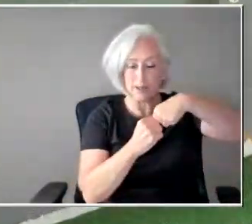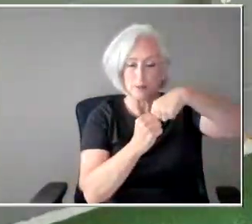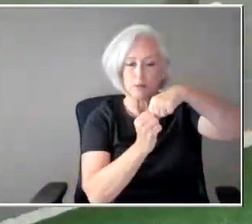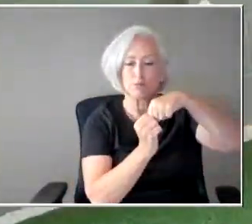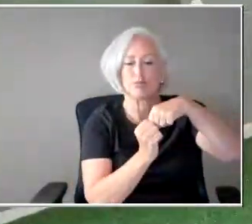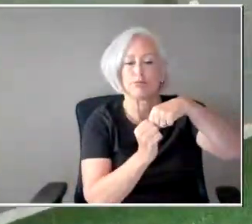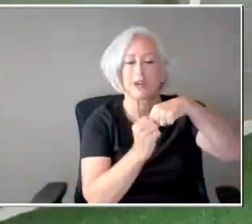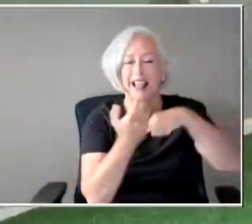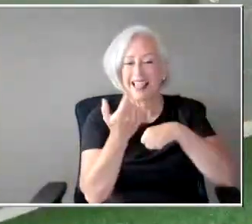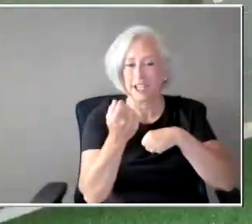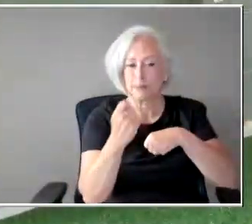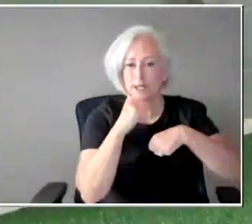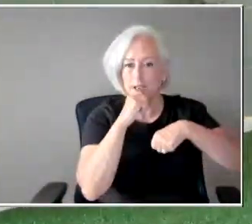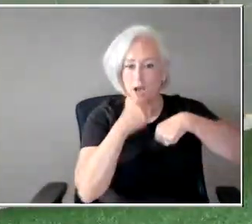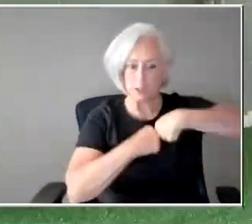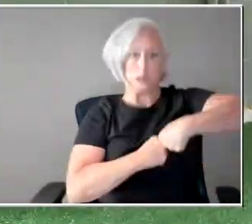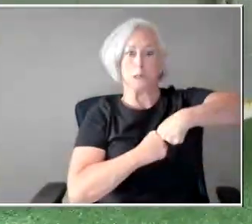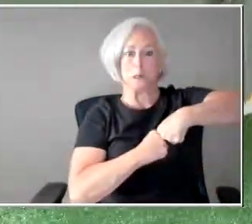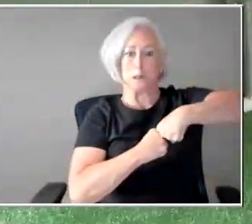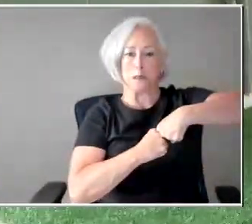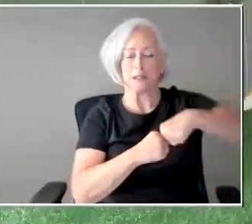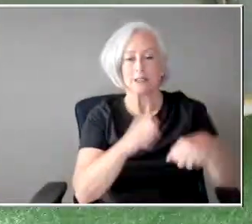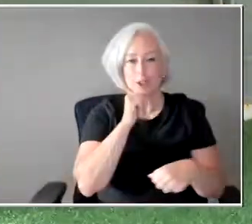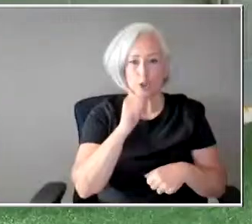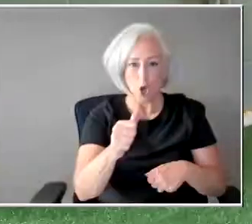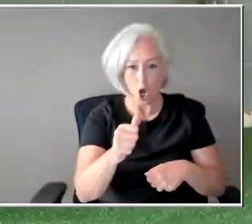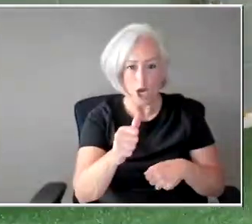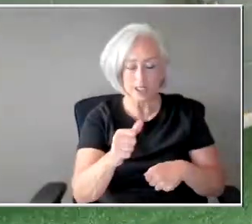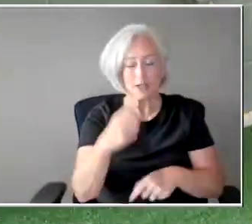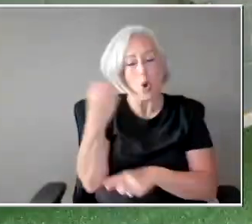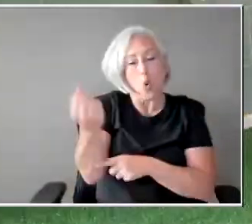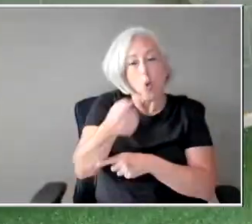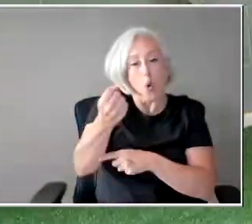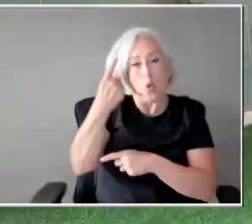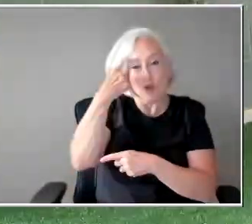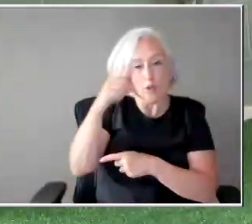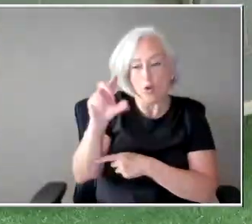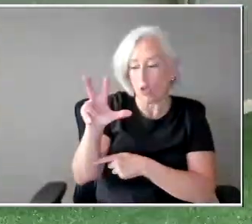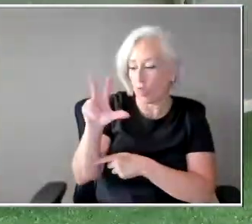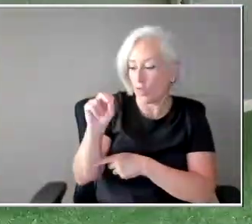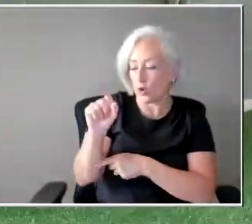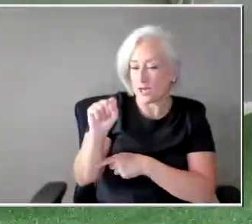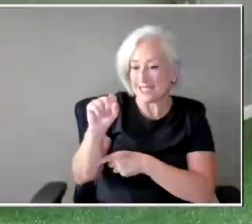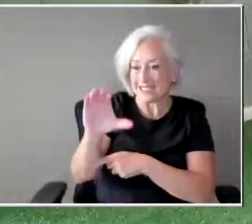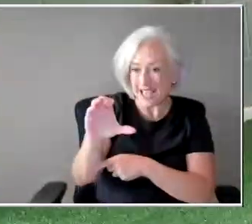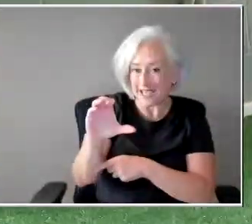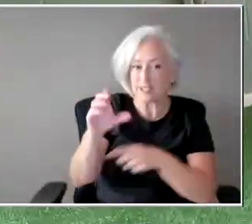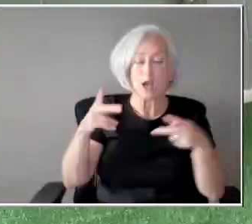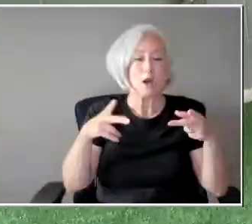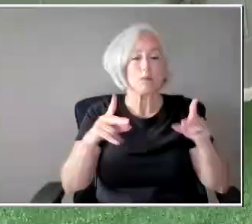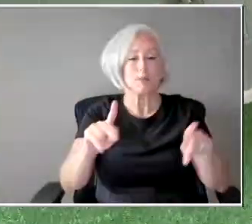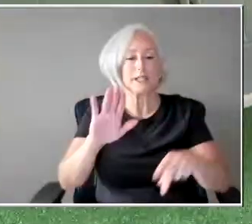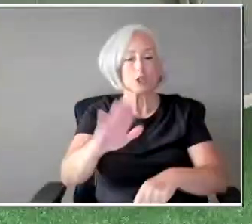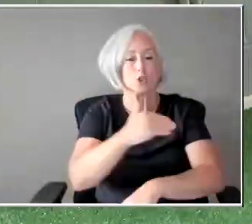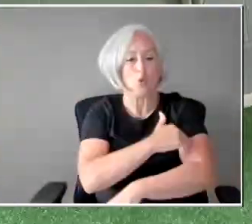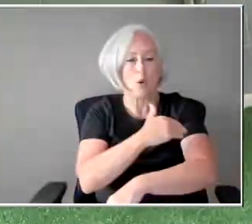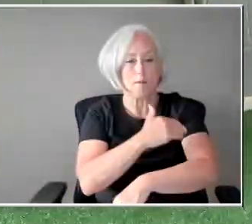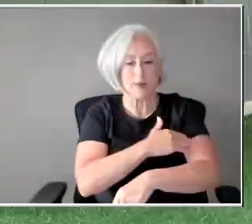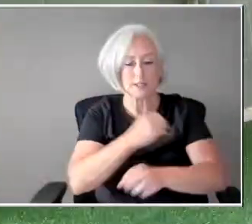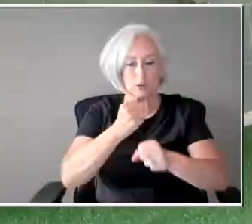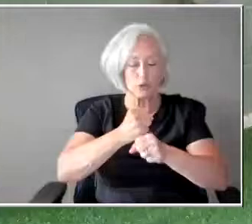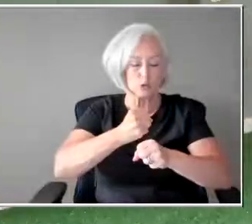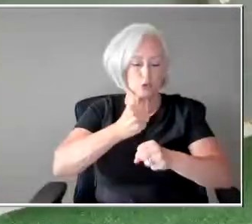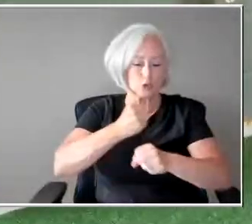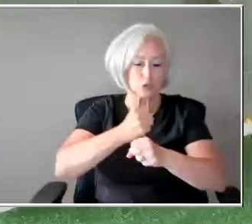hold that stretch for about 30 seconds, and that's gonna allow your muscles time to start to relax and lengthen. And usually by that 20-second